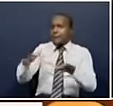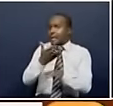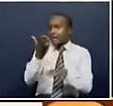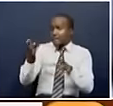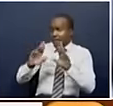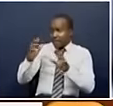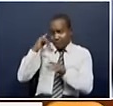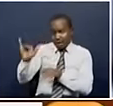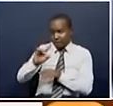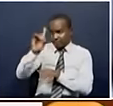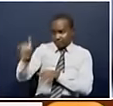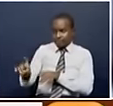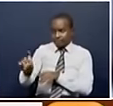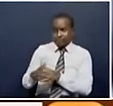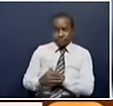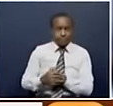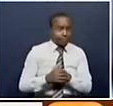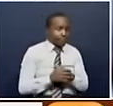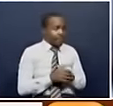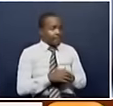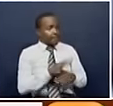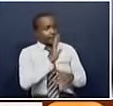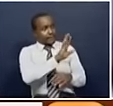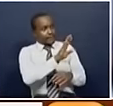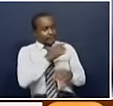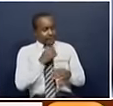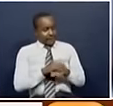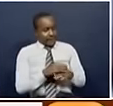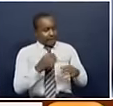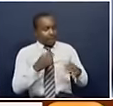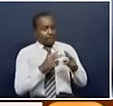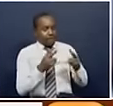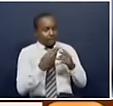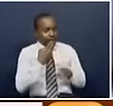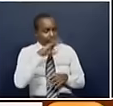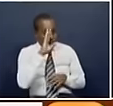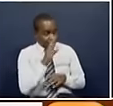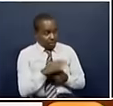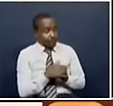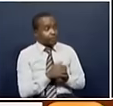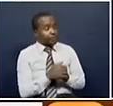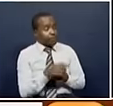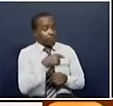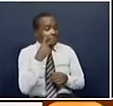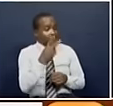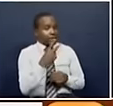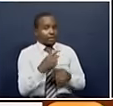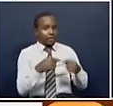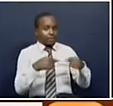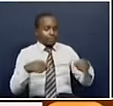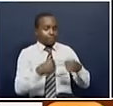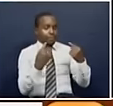for that? What have you observed in the market? Let me tell you, it's very, very unfortunate, because we see the